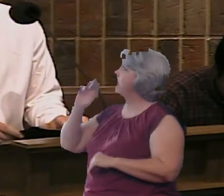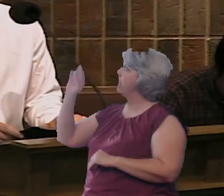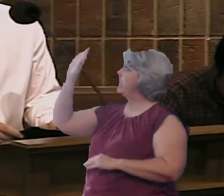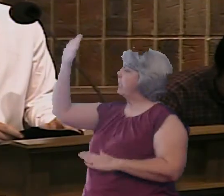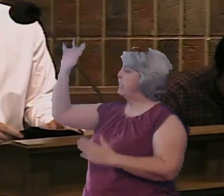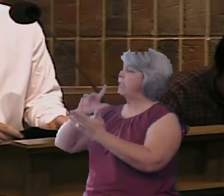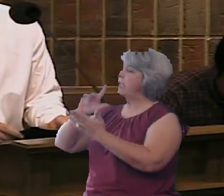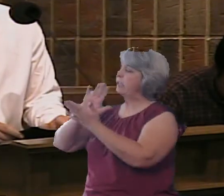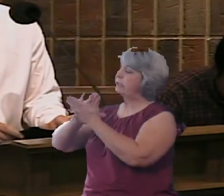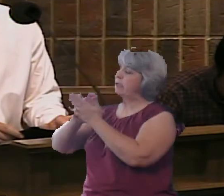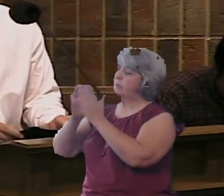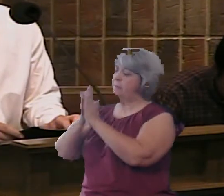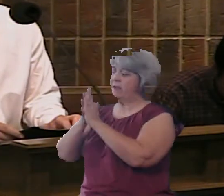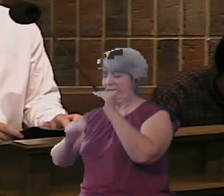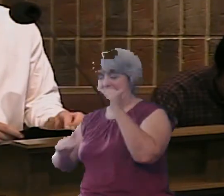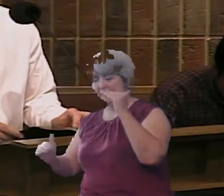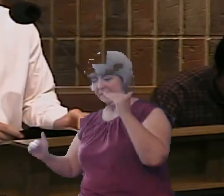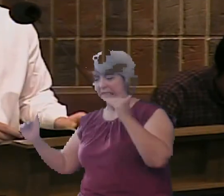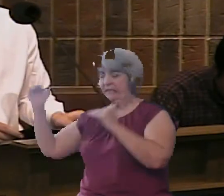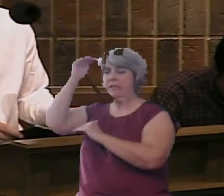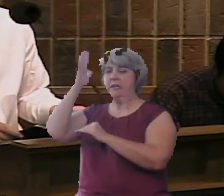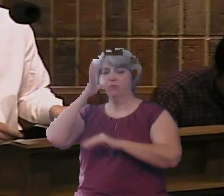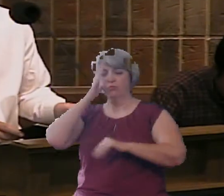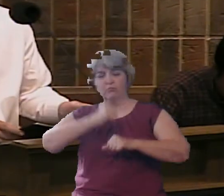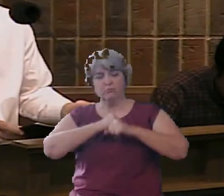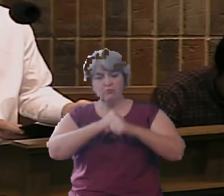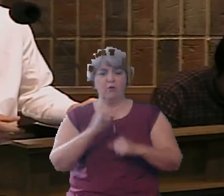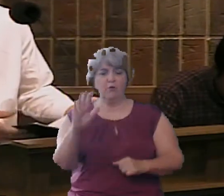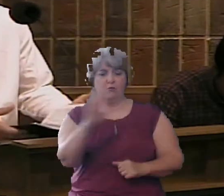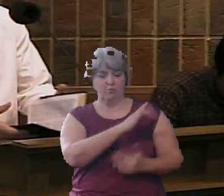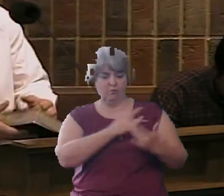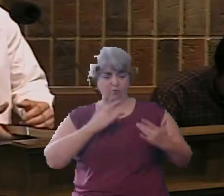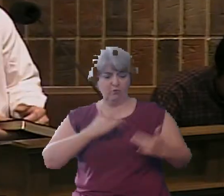all understanding, will guard your hearts and minds through Christ Jesus.